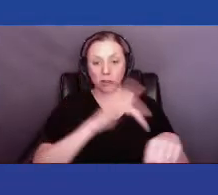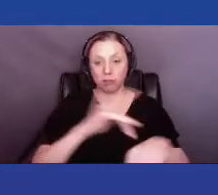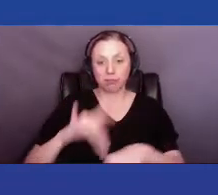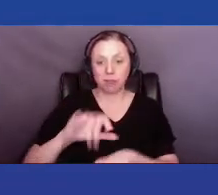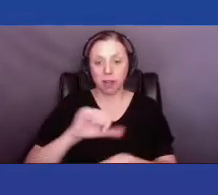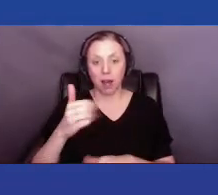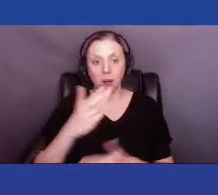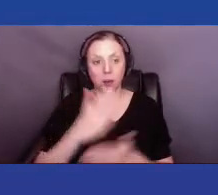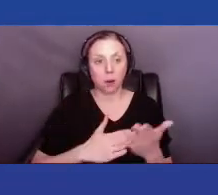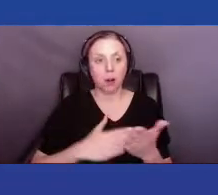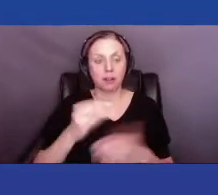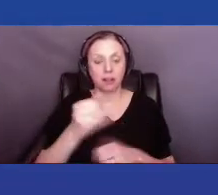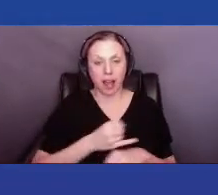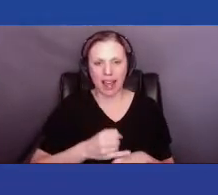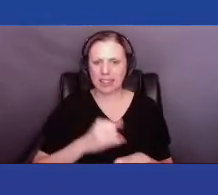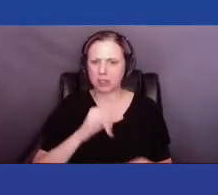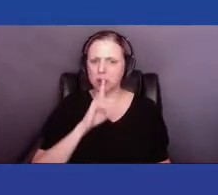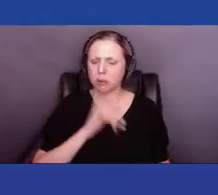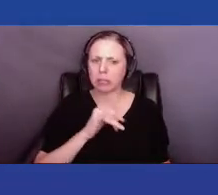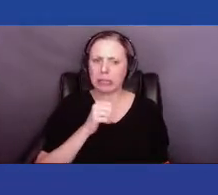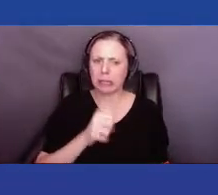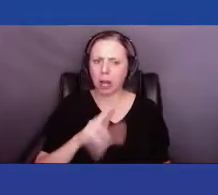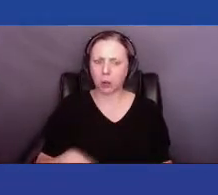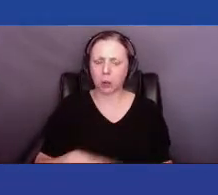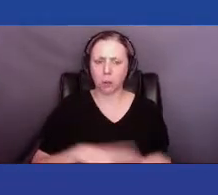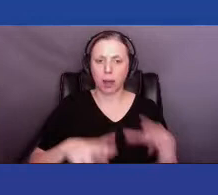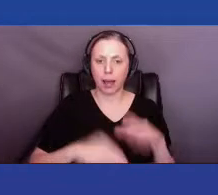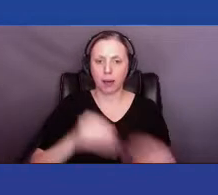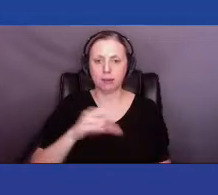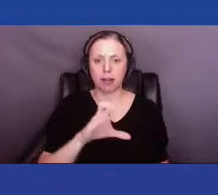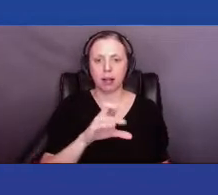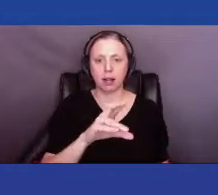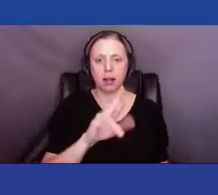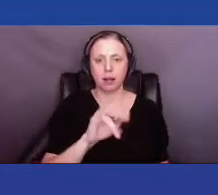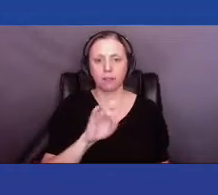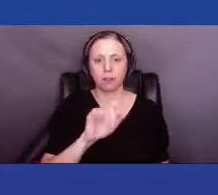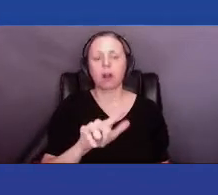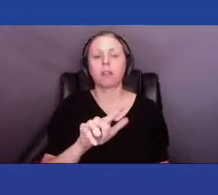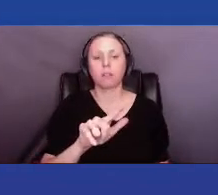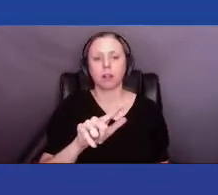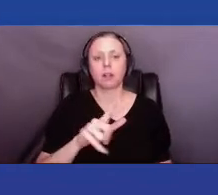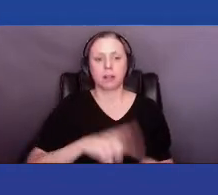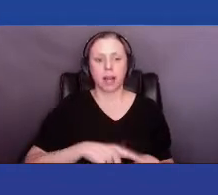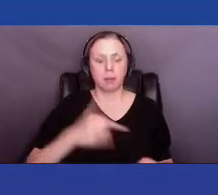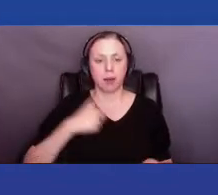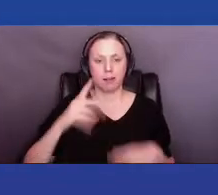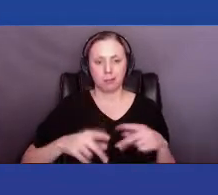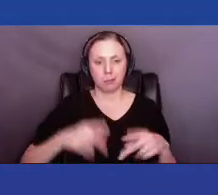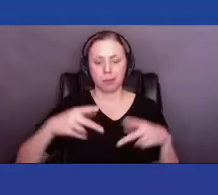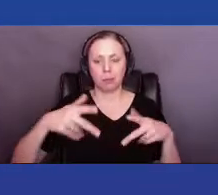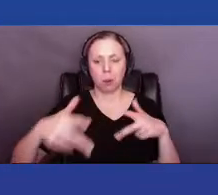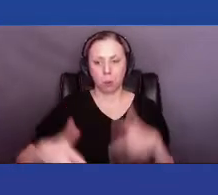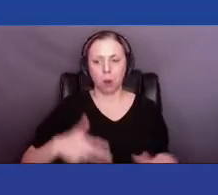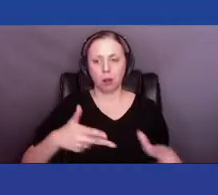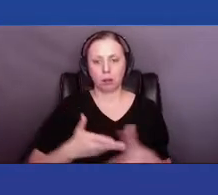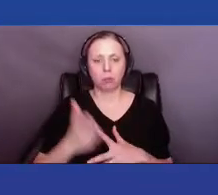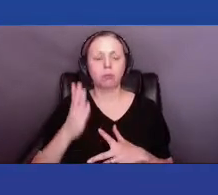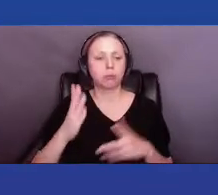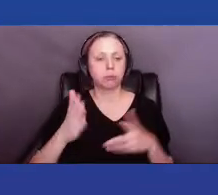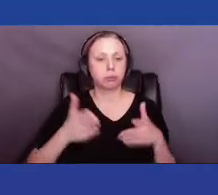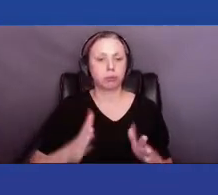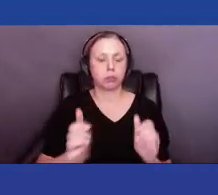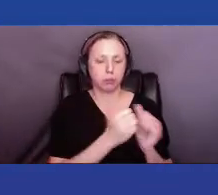And so it's unusual outside of carnival time to have people processing through the streets together. Next